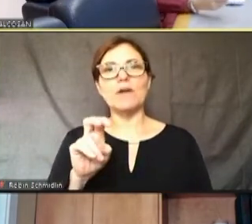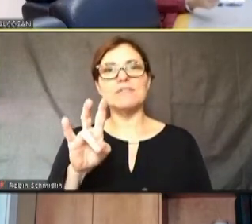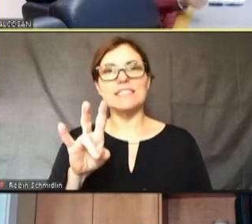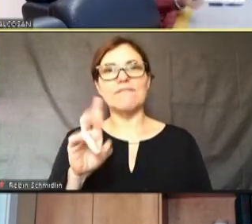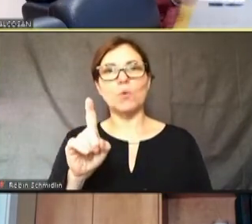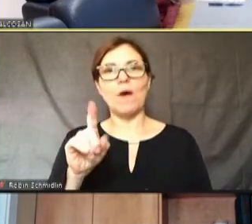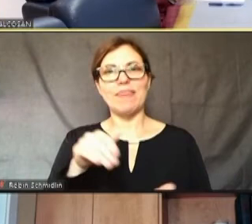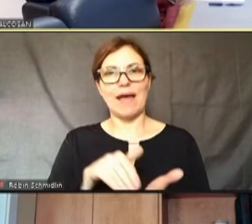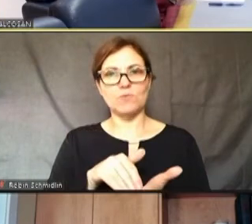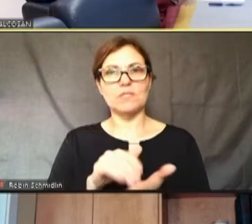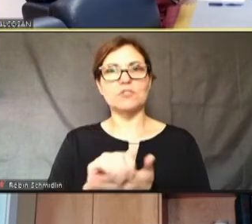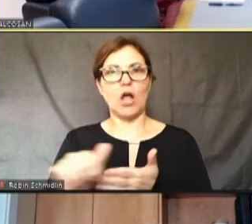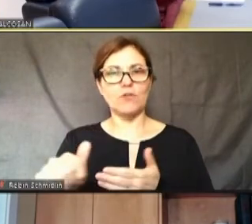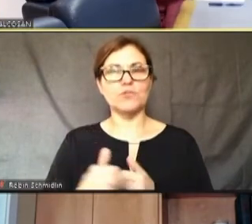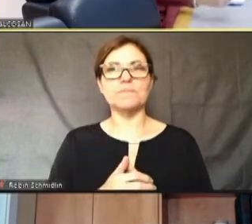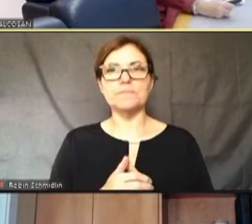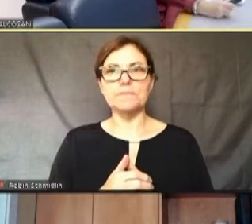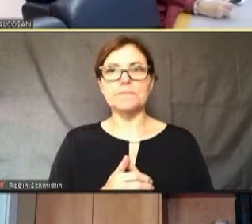$271,000.